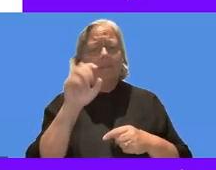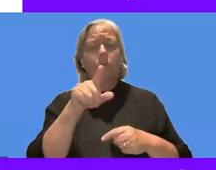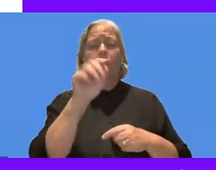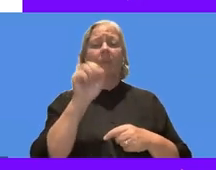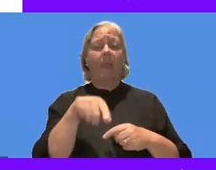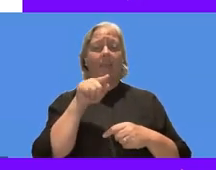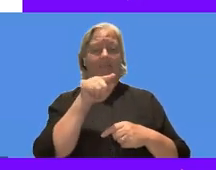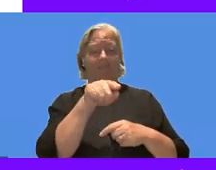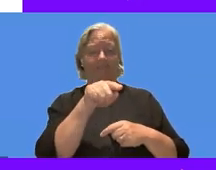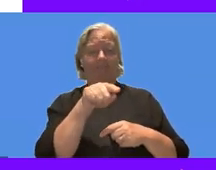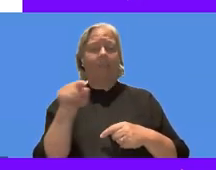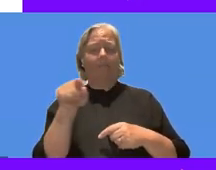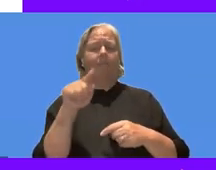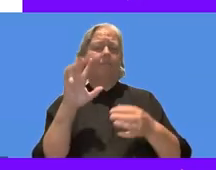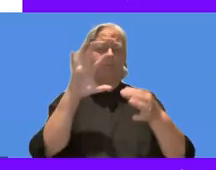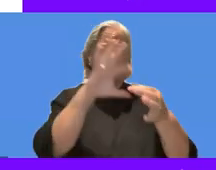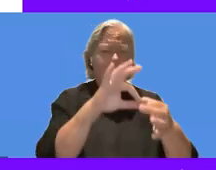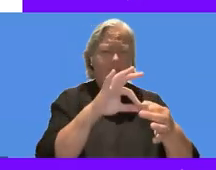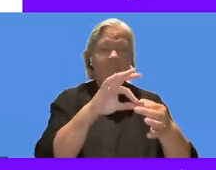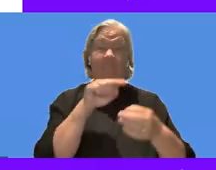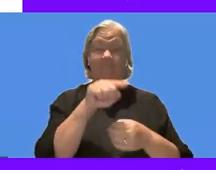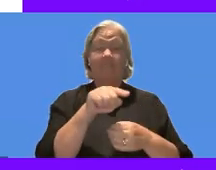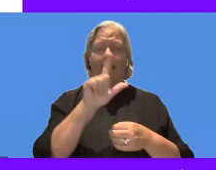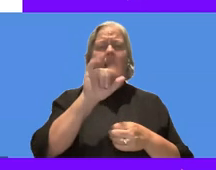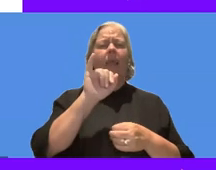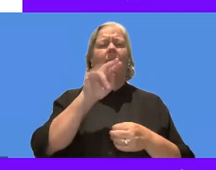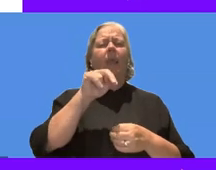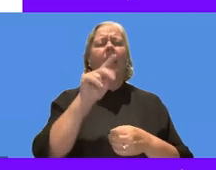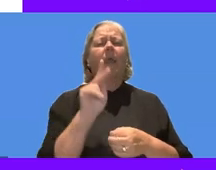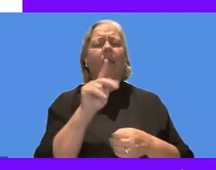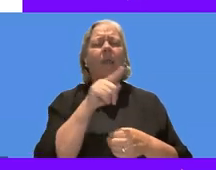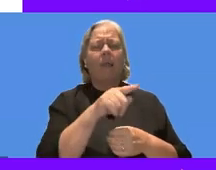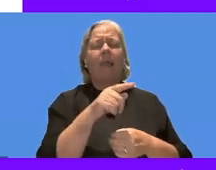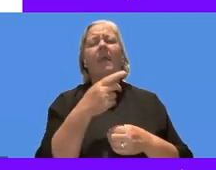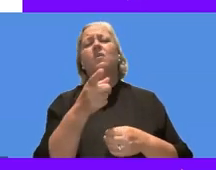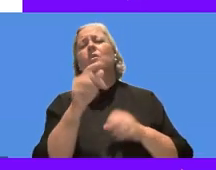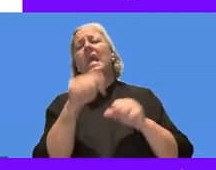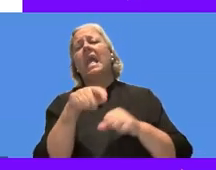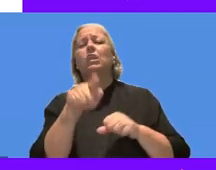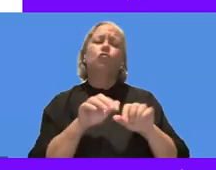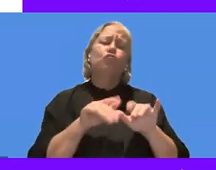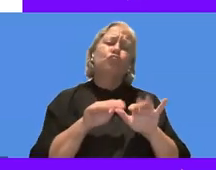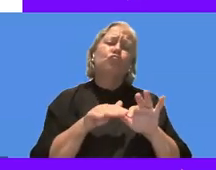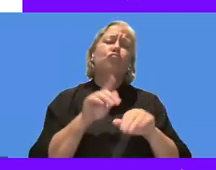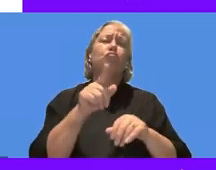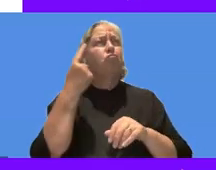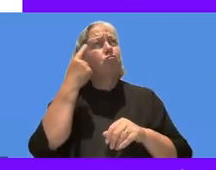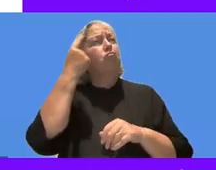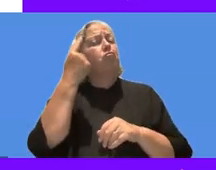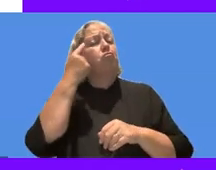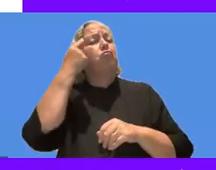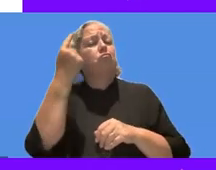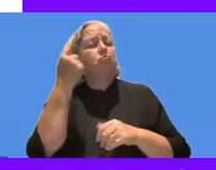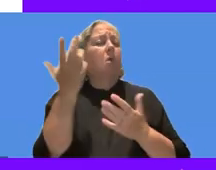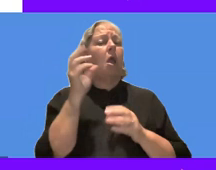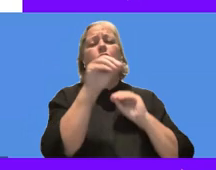Mentimeter link and start sharing your views and opinions already. That would be really great. What we're going to do throughout the